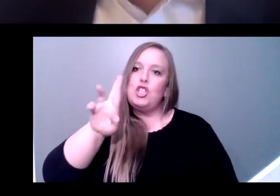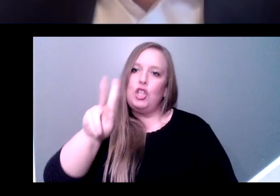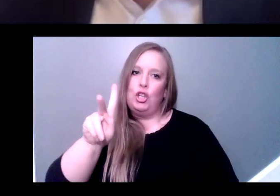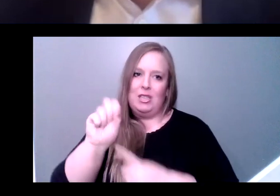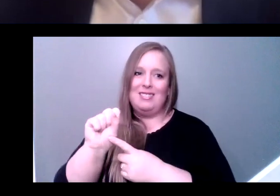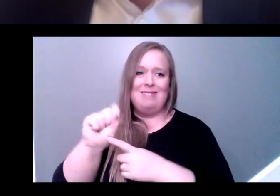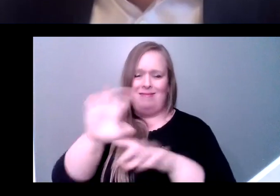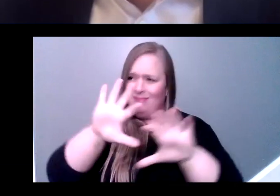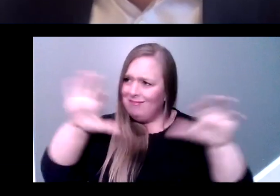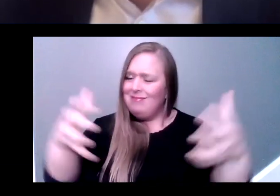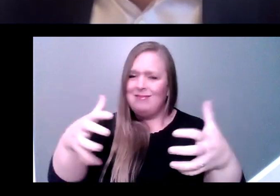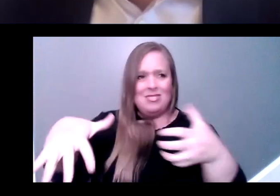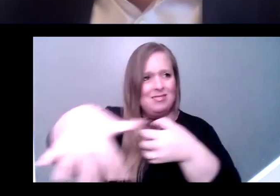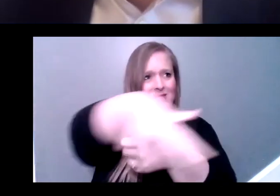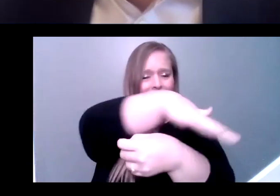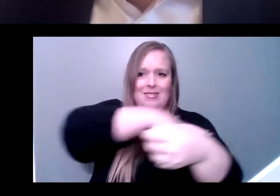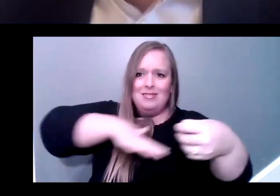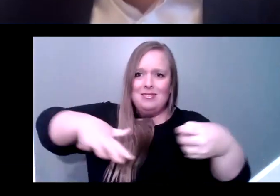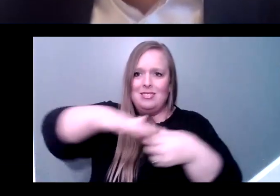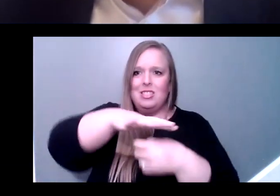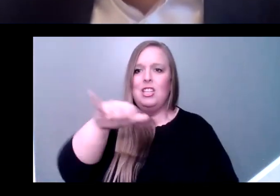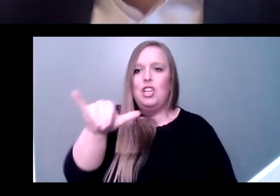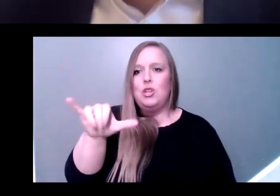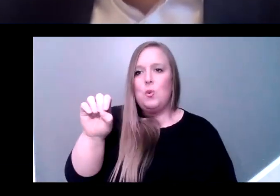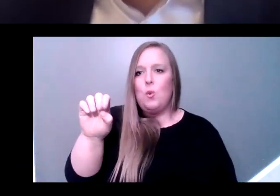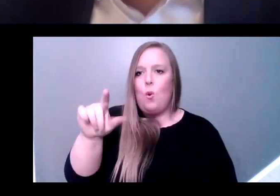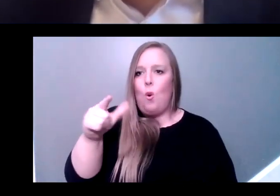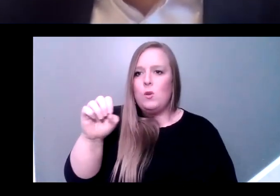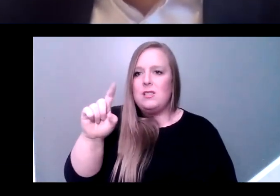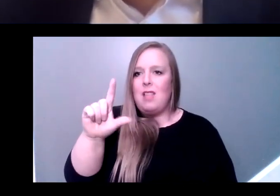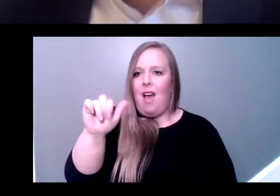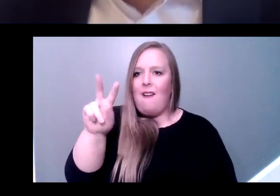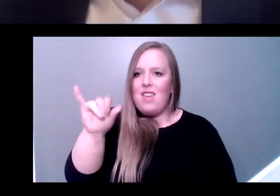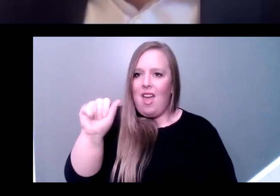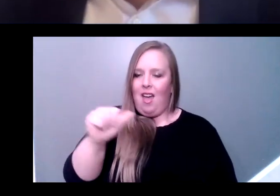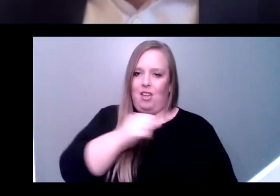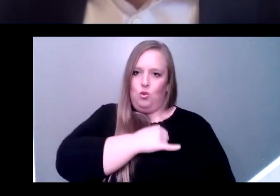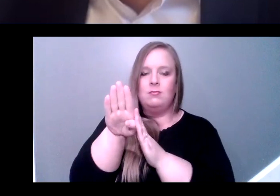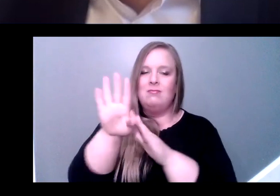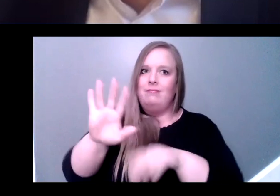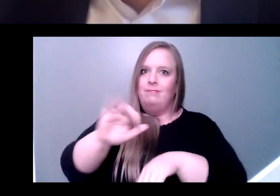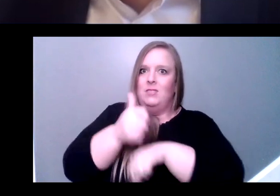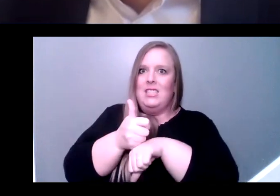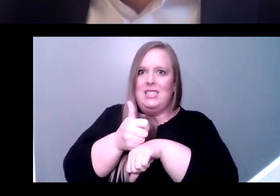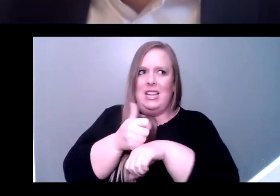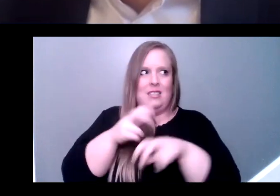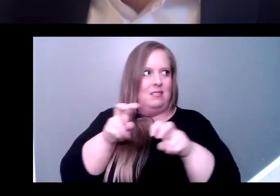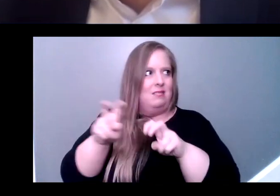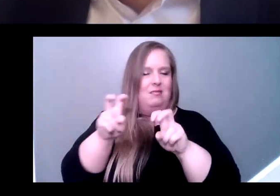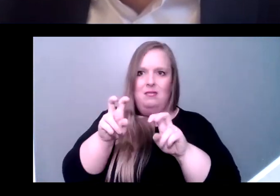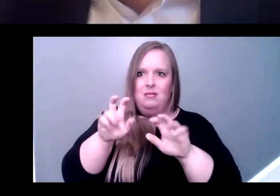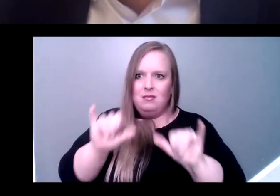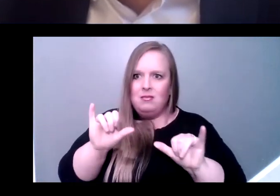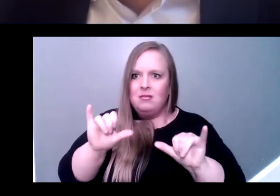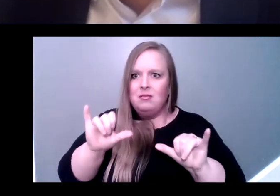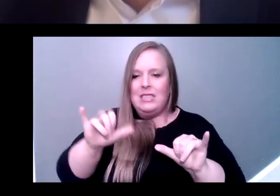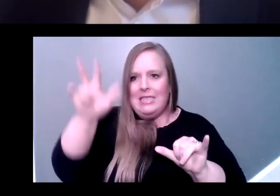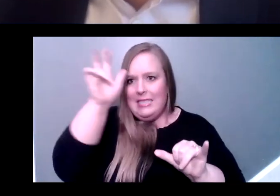will defend Christian Europe against encroaching Muslim Turks. He calls for a unified